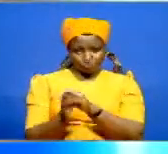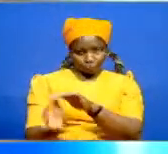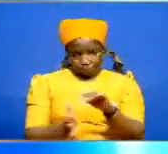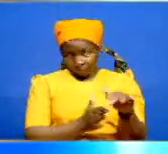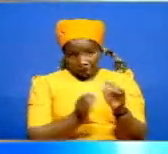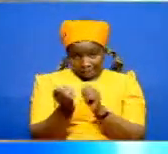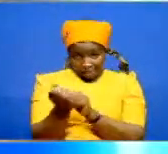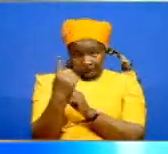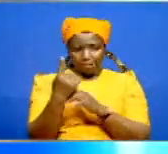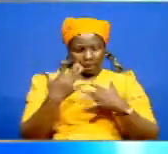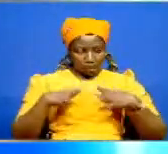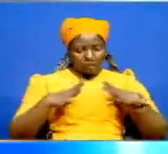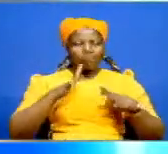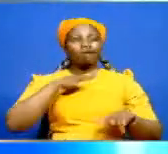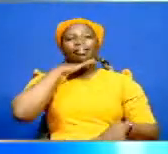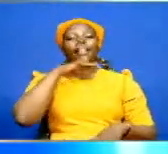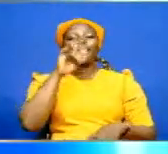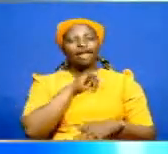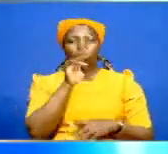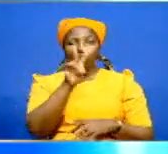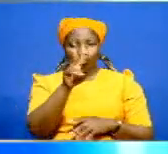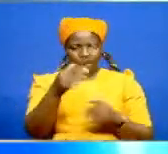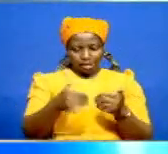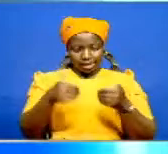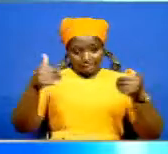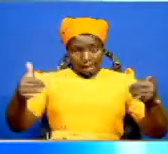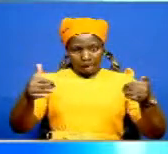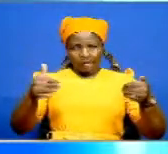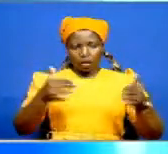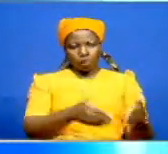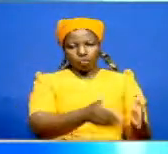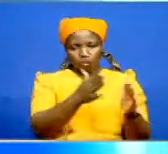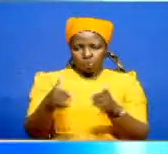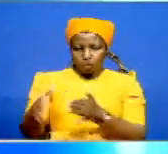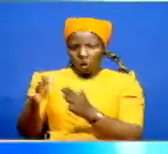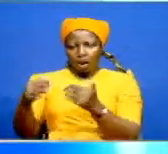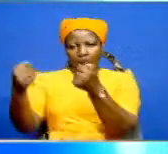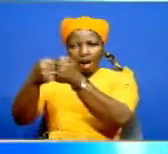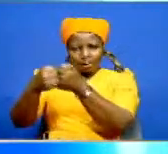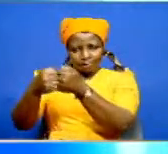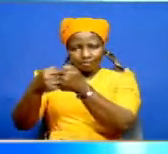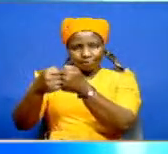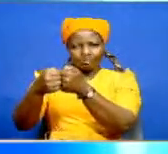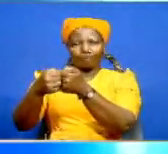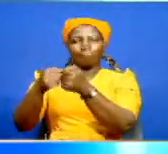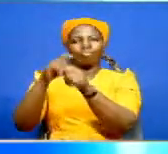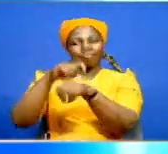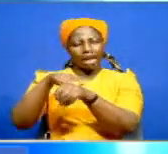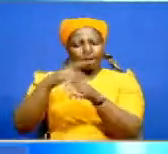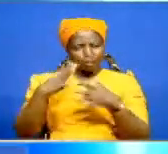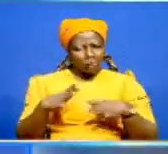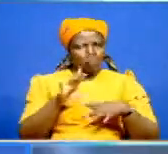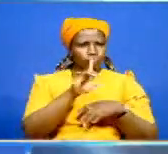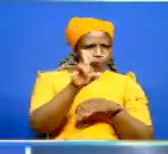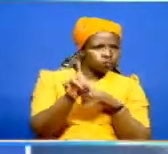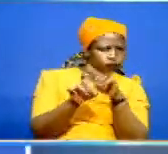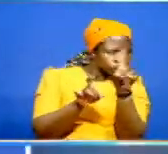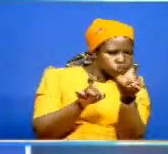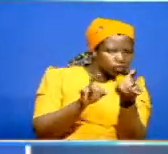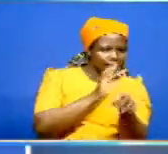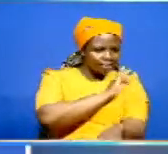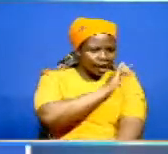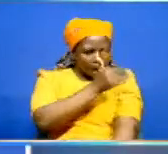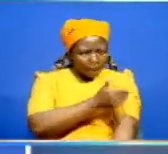11 people have died in two separate road accidents amid queries on adherence to the carrying capacity of public service